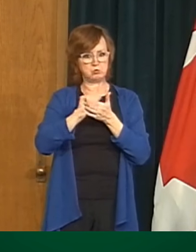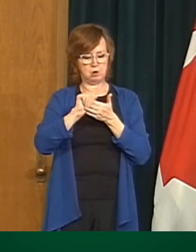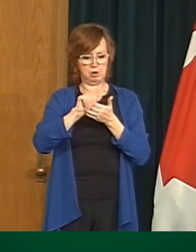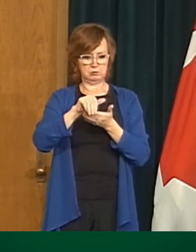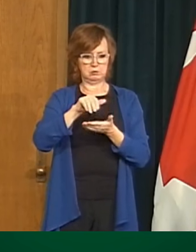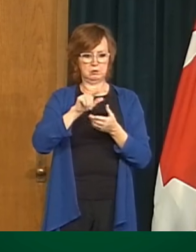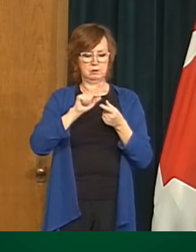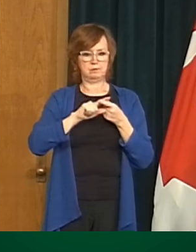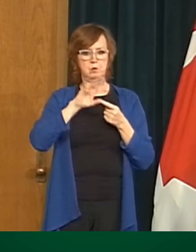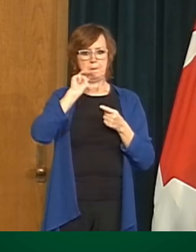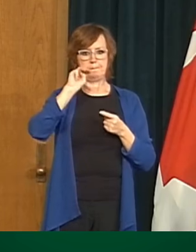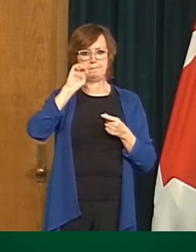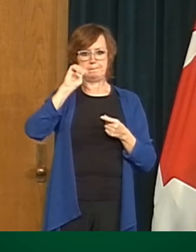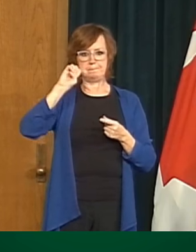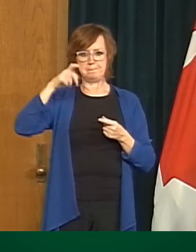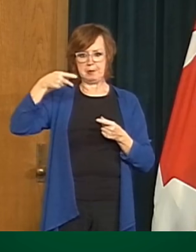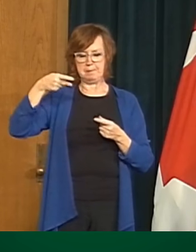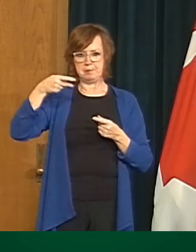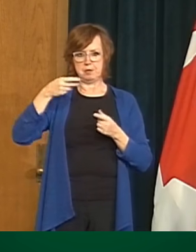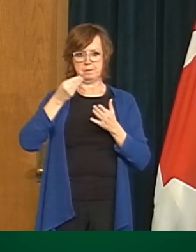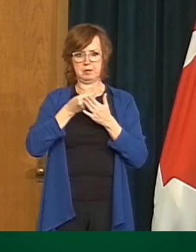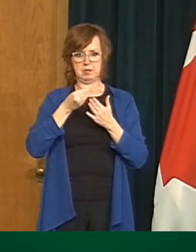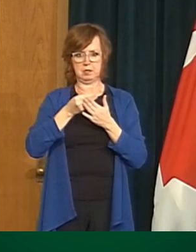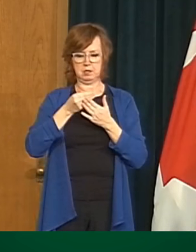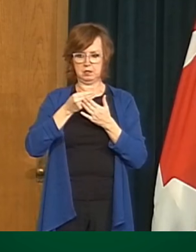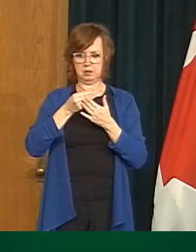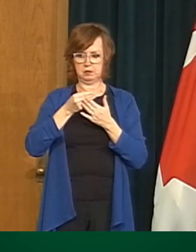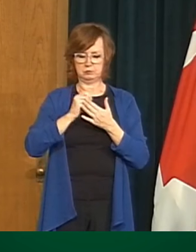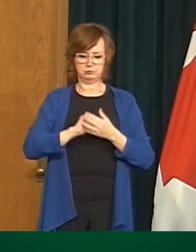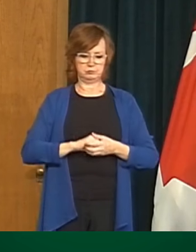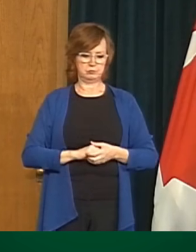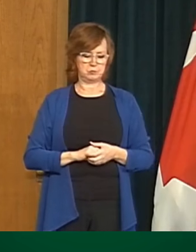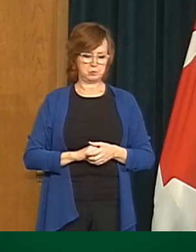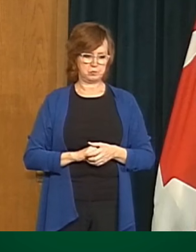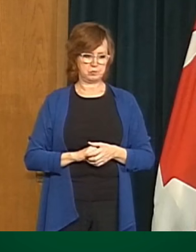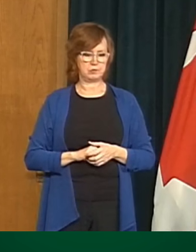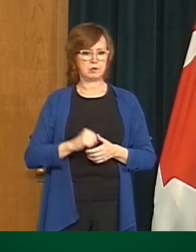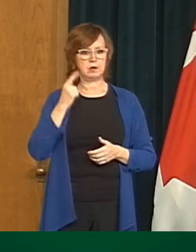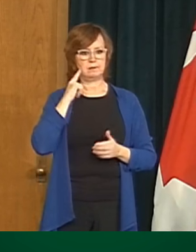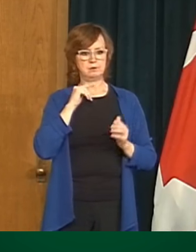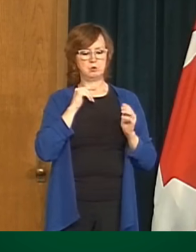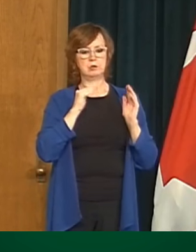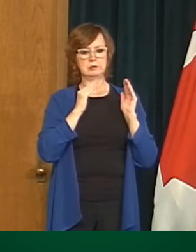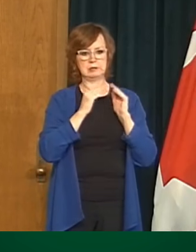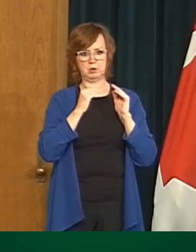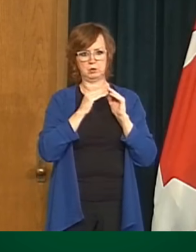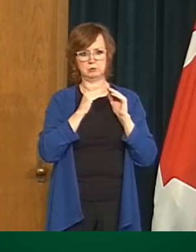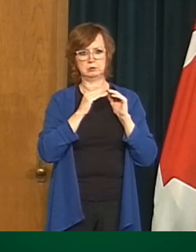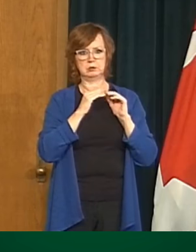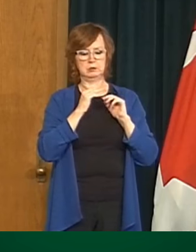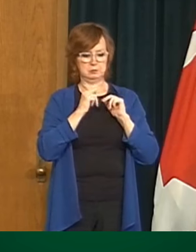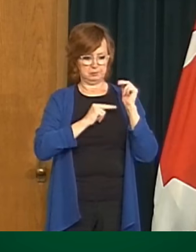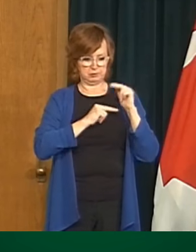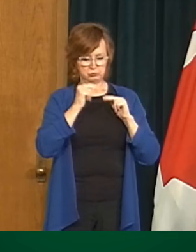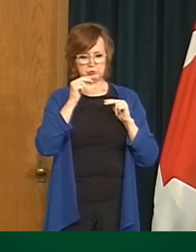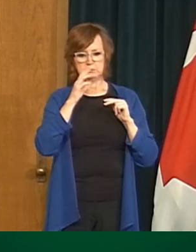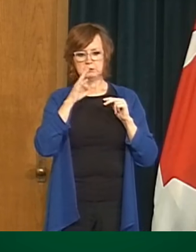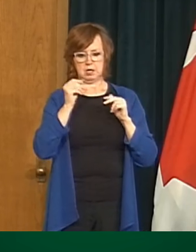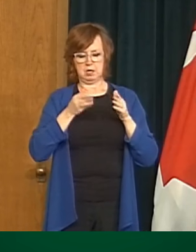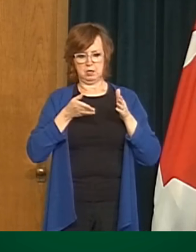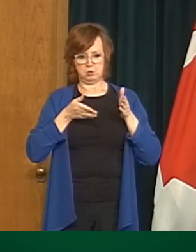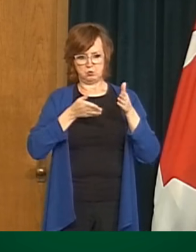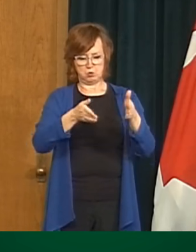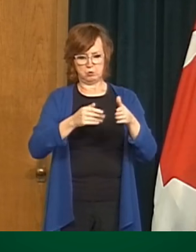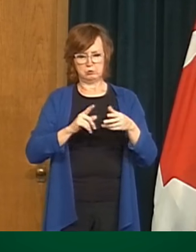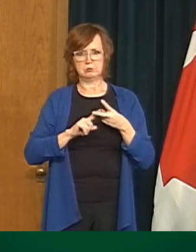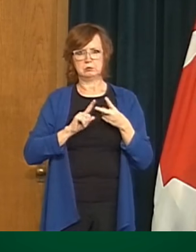in the MEEP funding that would be solely dedicated towards municipal infrastructure. And as well as about